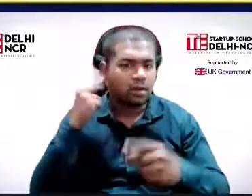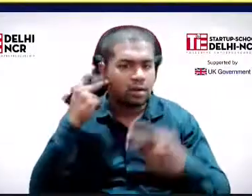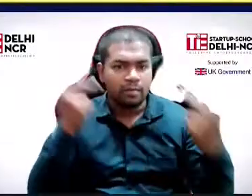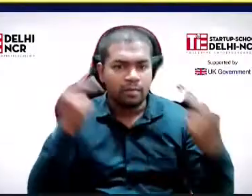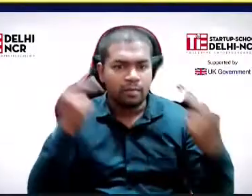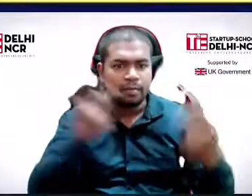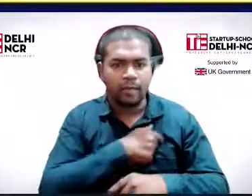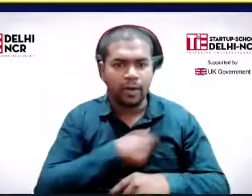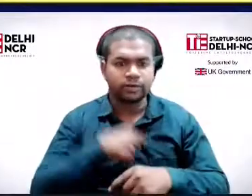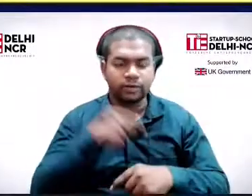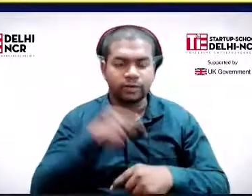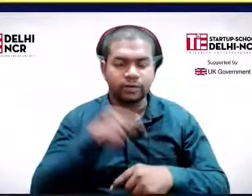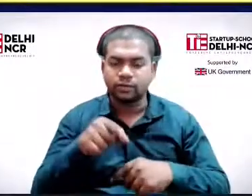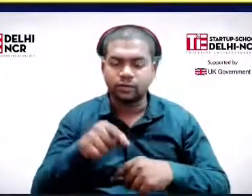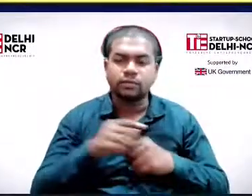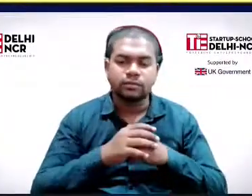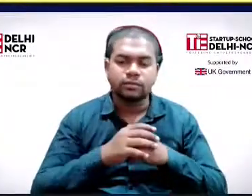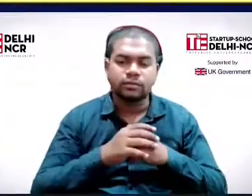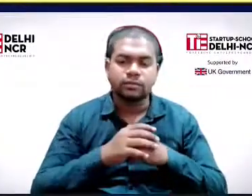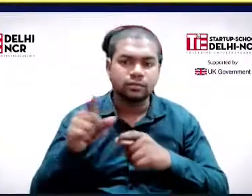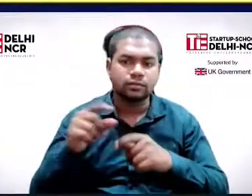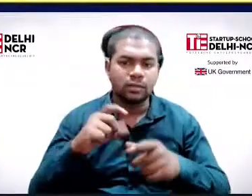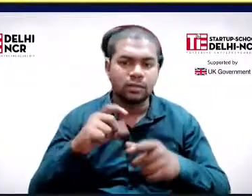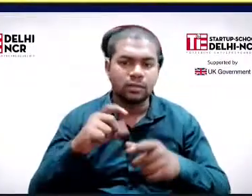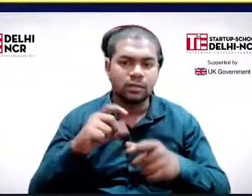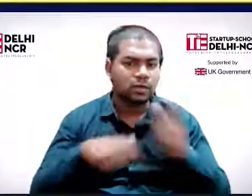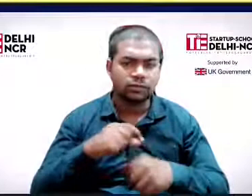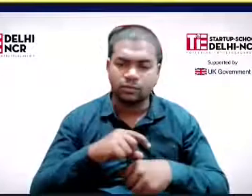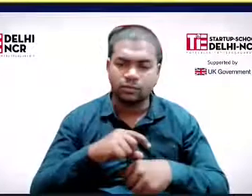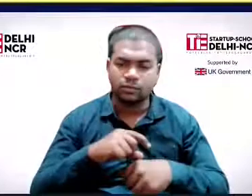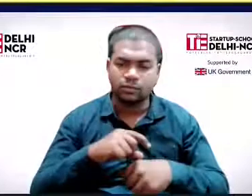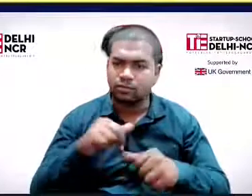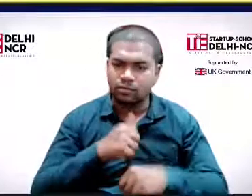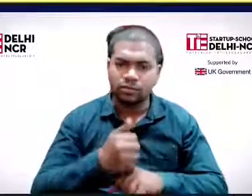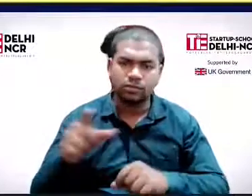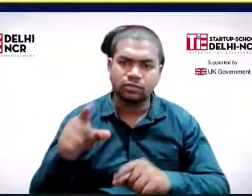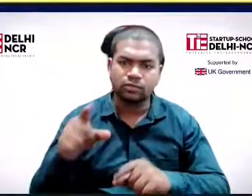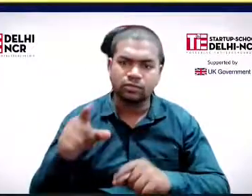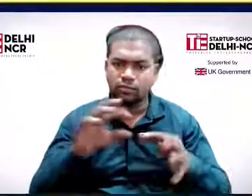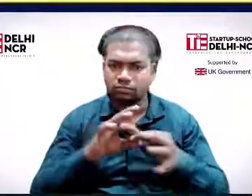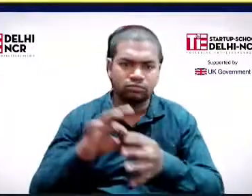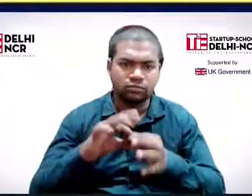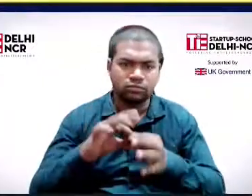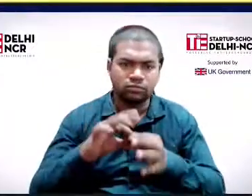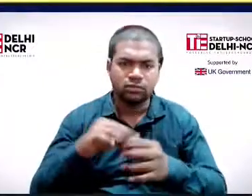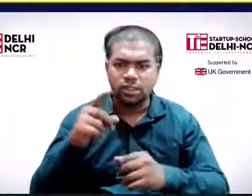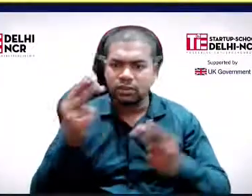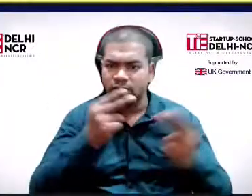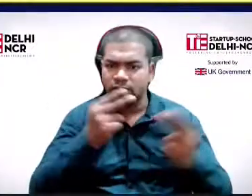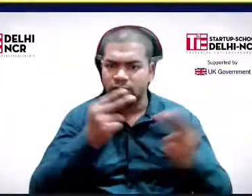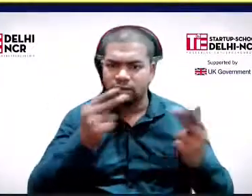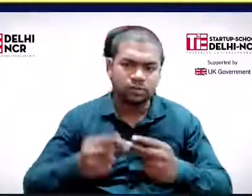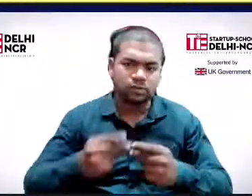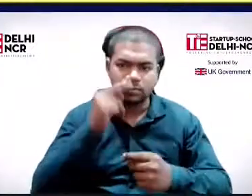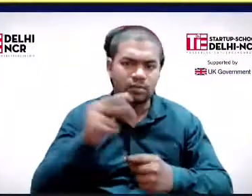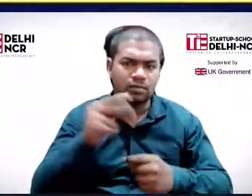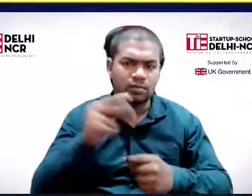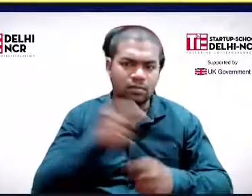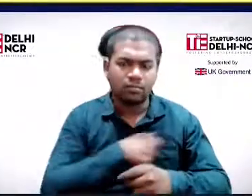a full service design company. I'm the founder, I'm one of the founding partners of Spread, which is a design firm that looks at